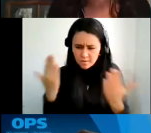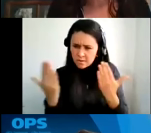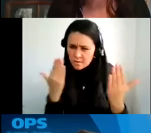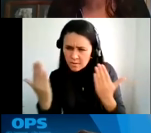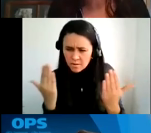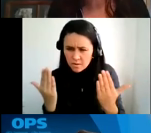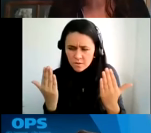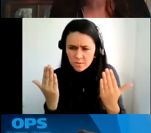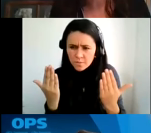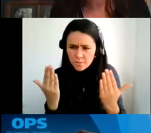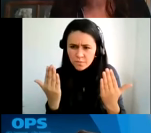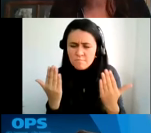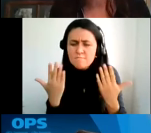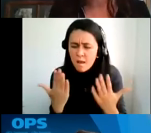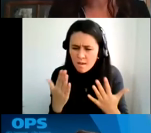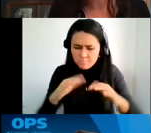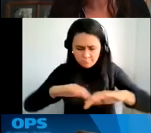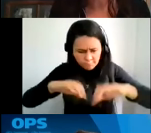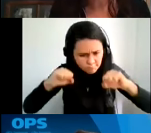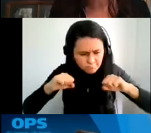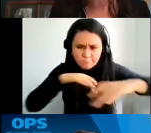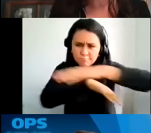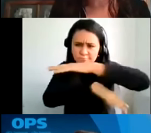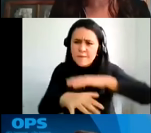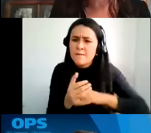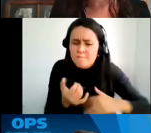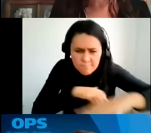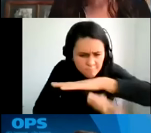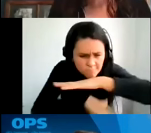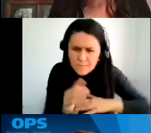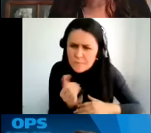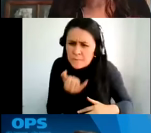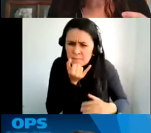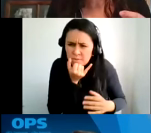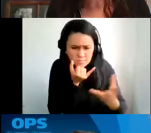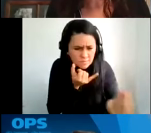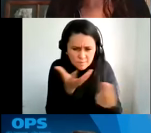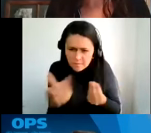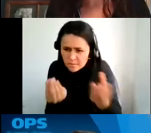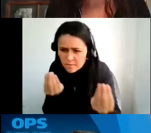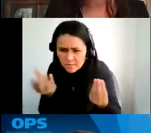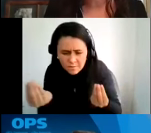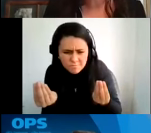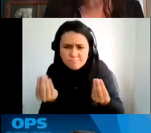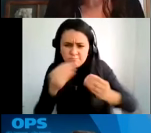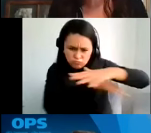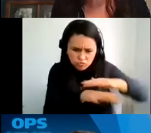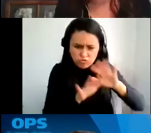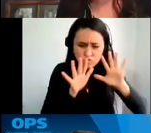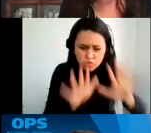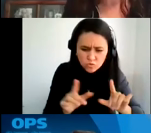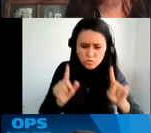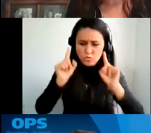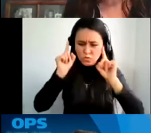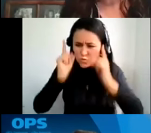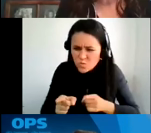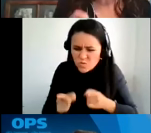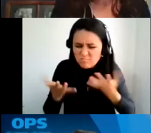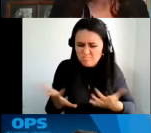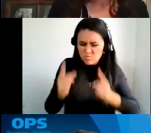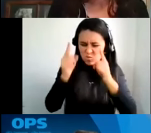addressing these from a mixed or integrated way that would allow us to have a better understanding of all of the factors that affect